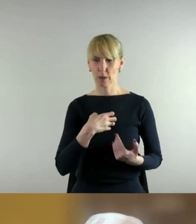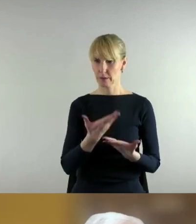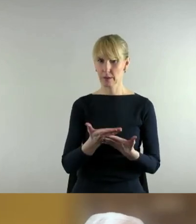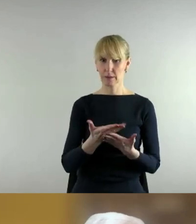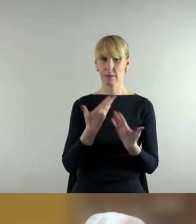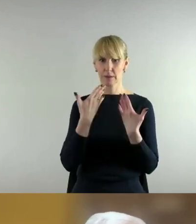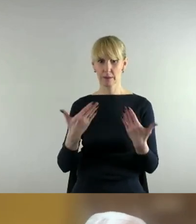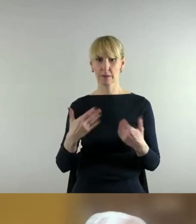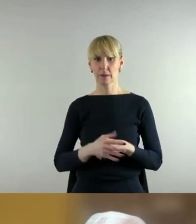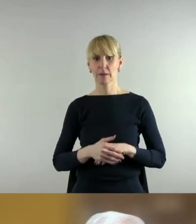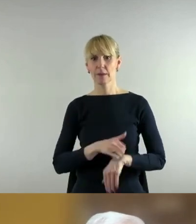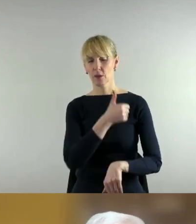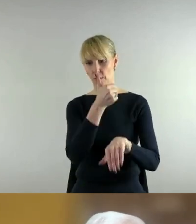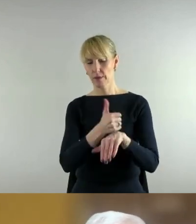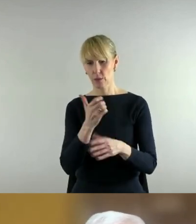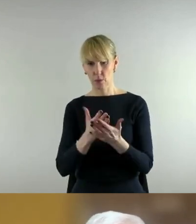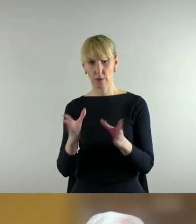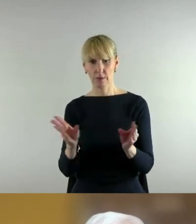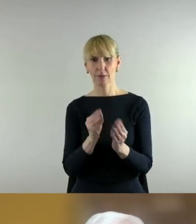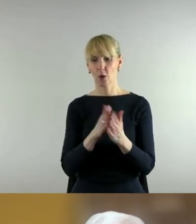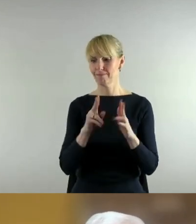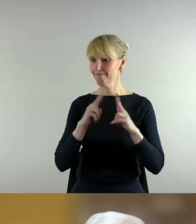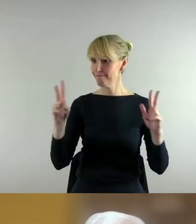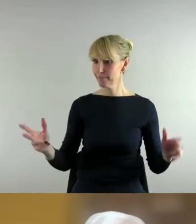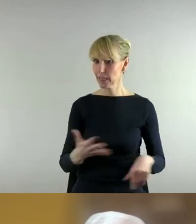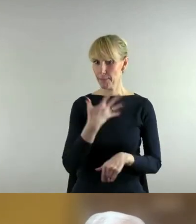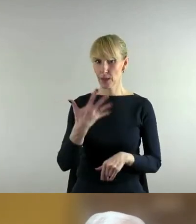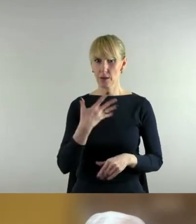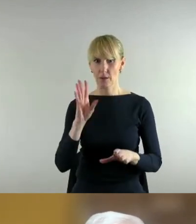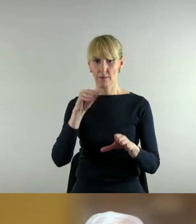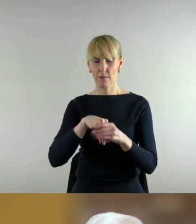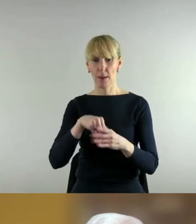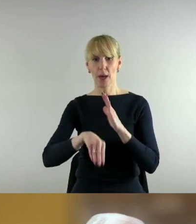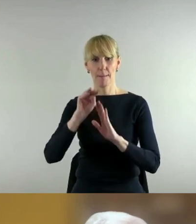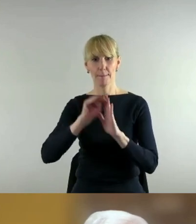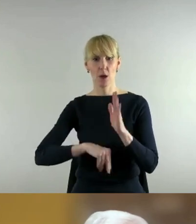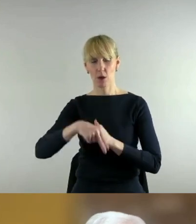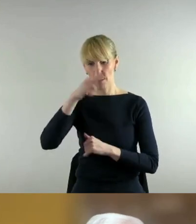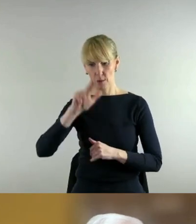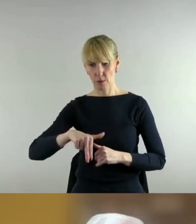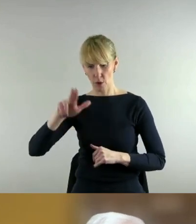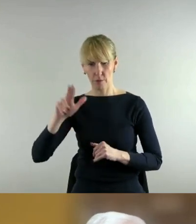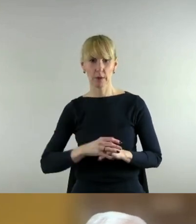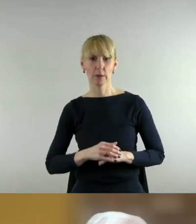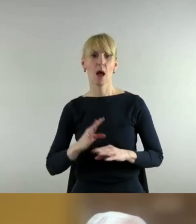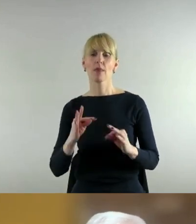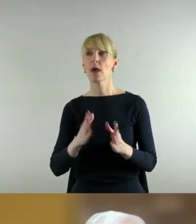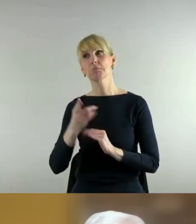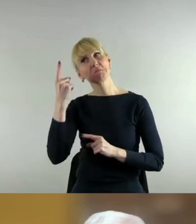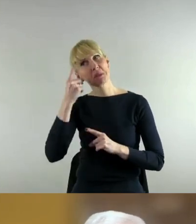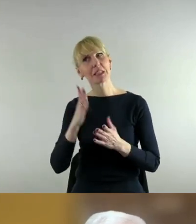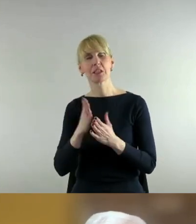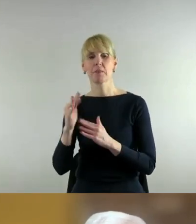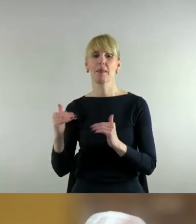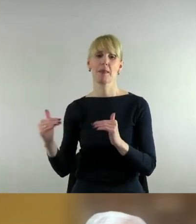I'm also very happy that we can be here today because we have been cooperating for 5 years within this Norwegian program,